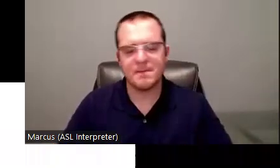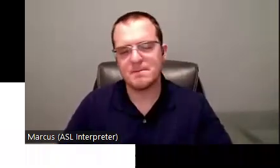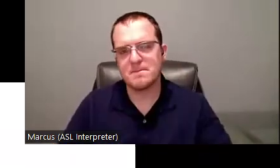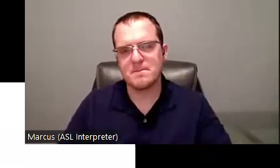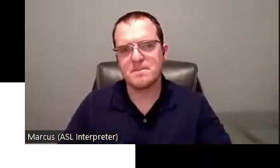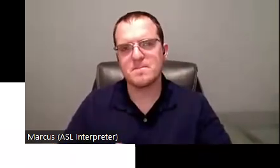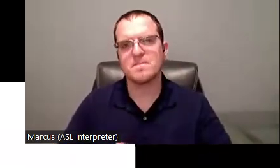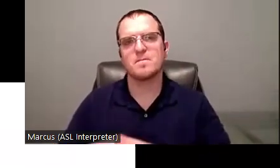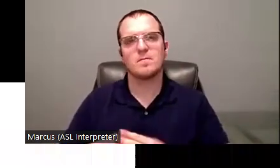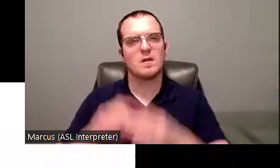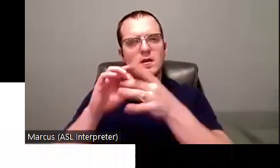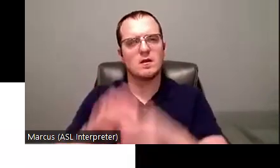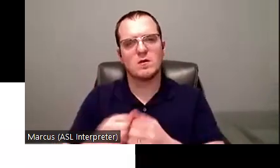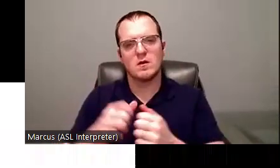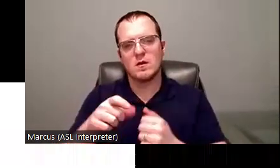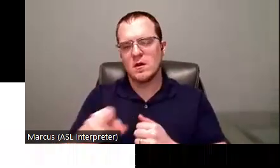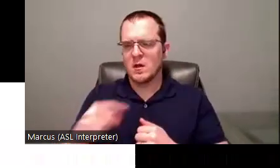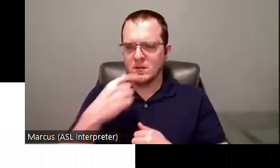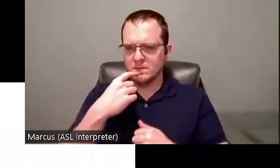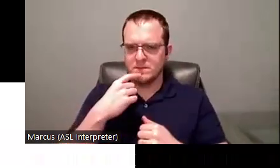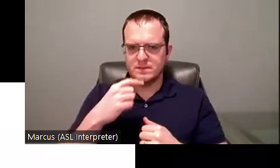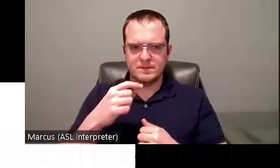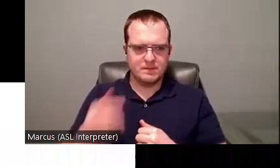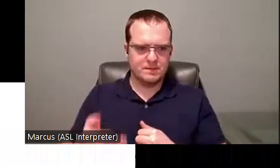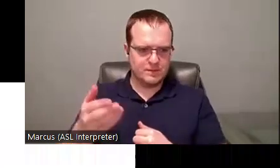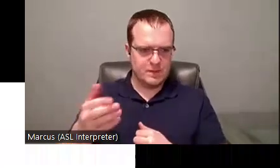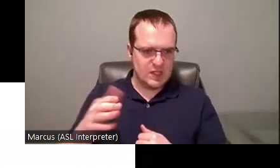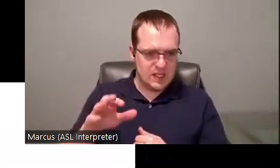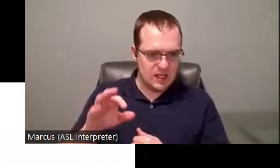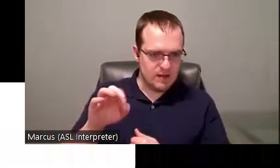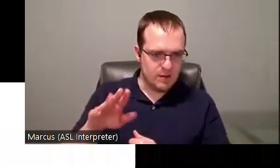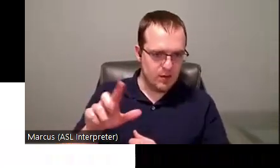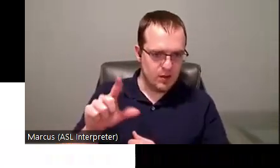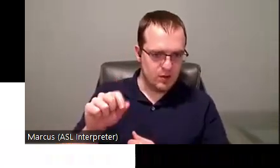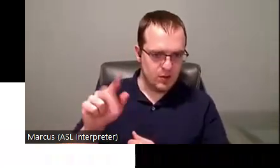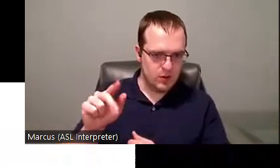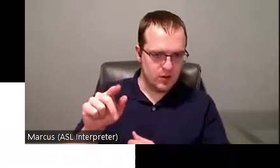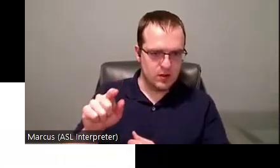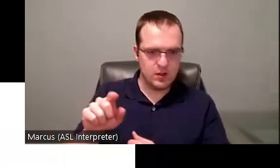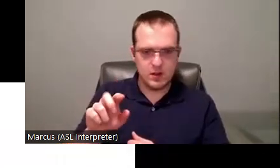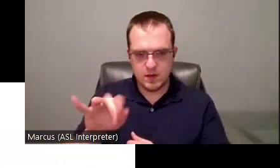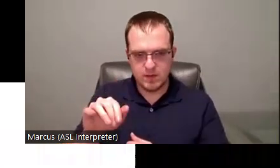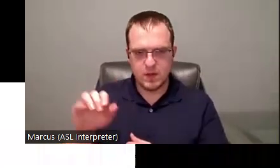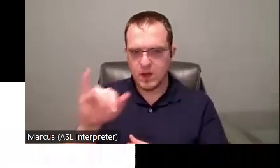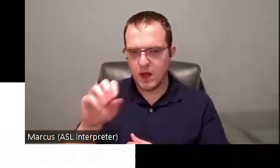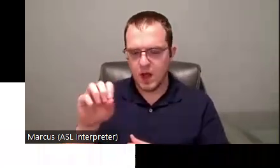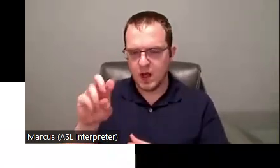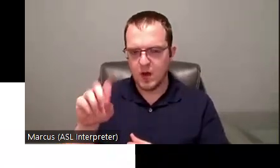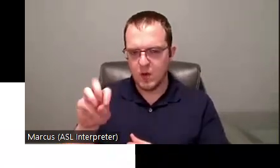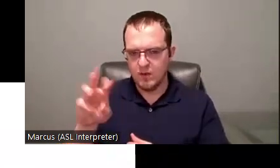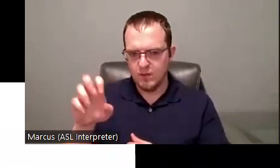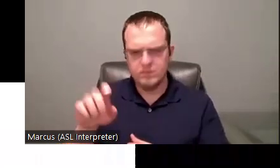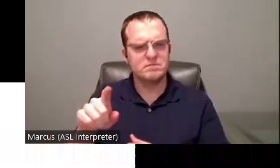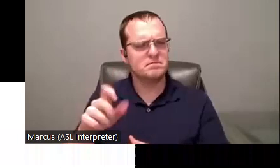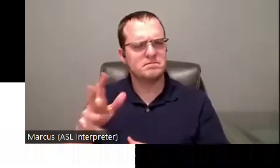In terms of, you're saying the issue date is February 2023 via Ion Wave? Yes. For anyone who's interested in receiving